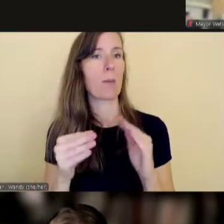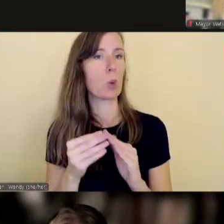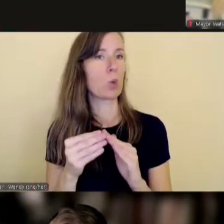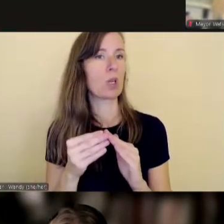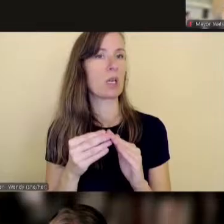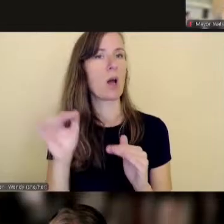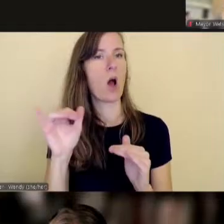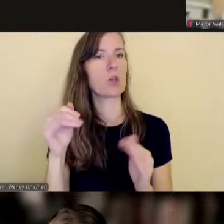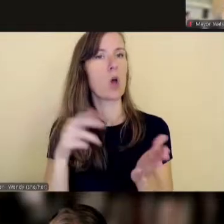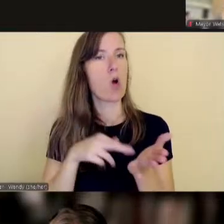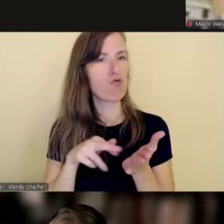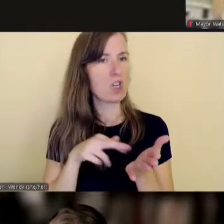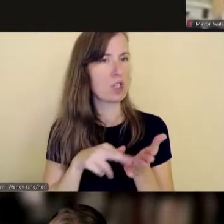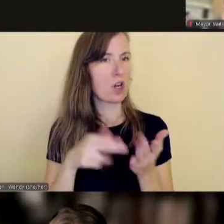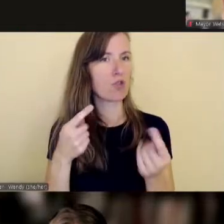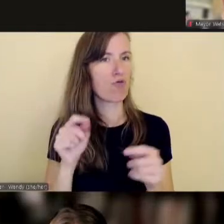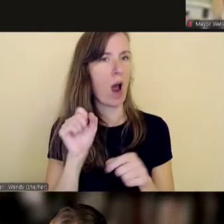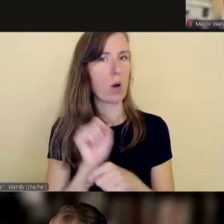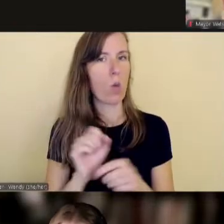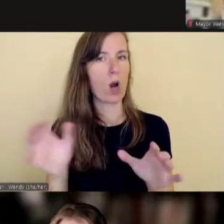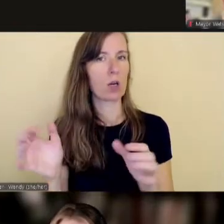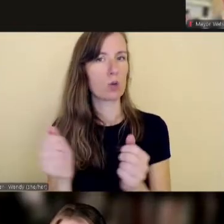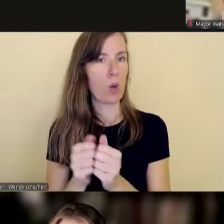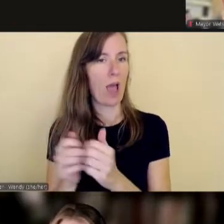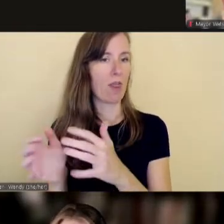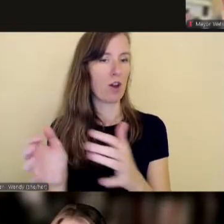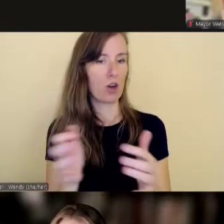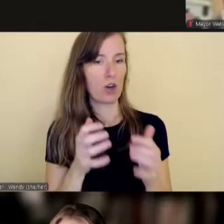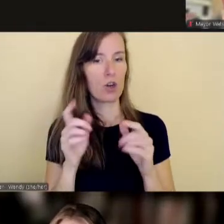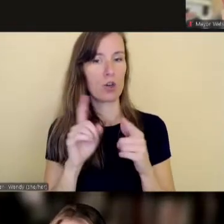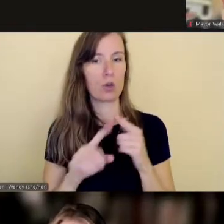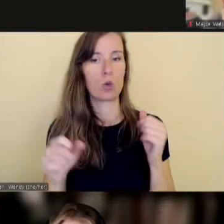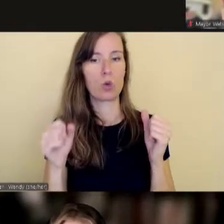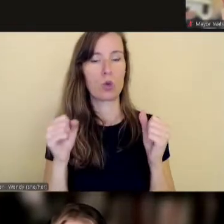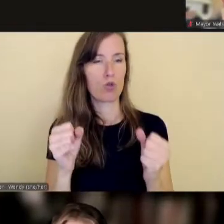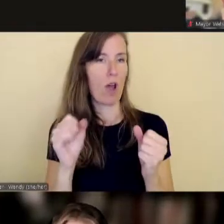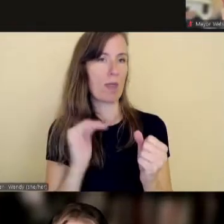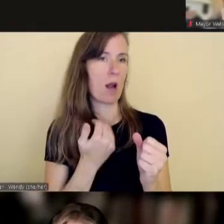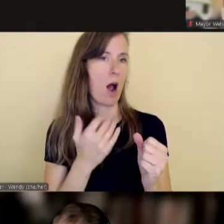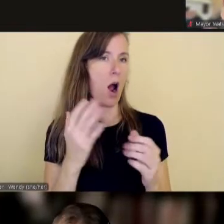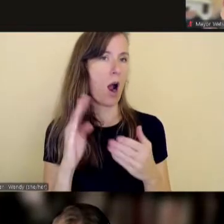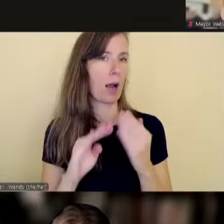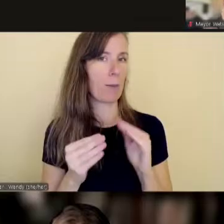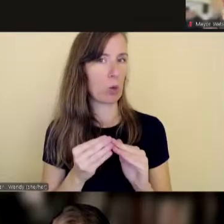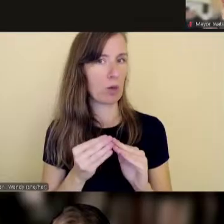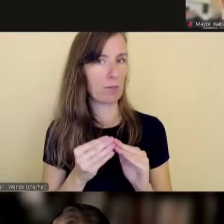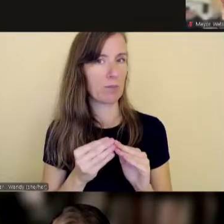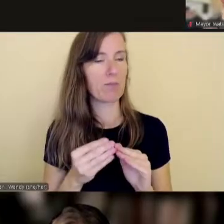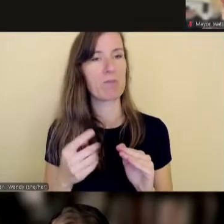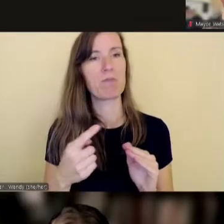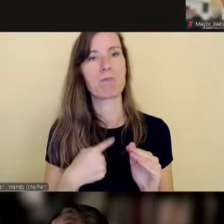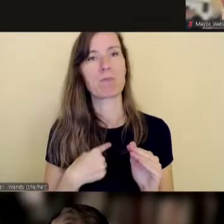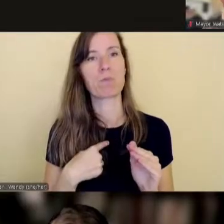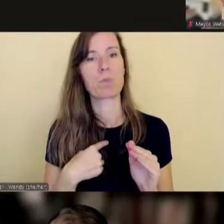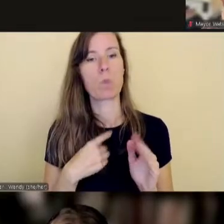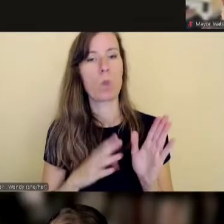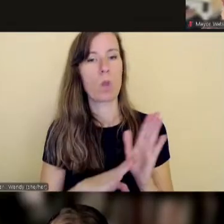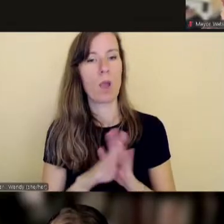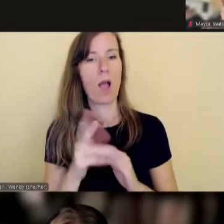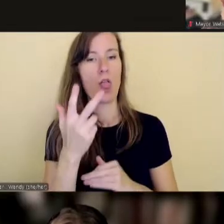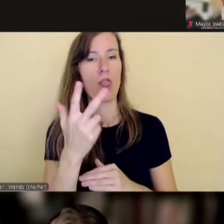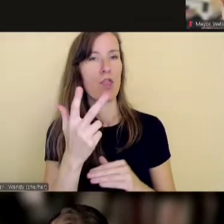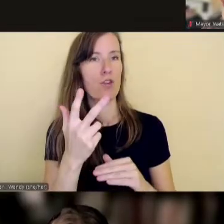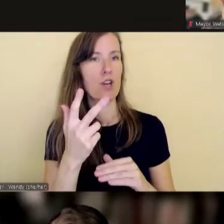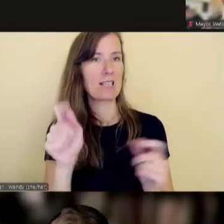enact to strengthen our community. And we've come up with 3 specific planks of the platform that we're going to share